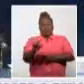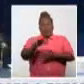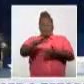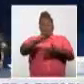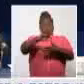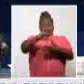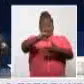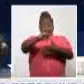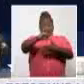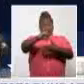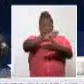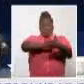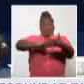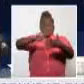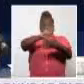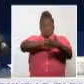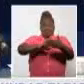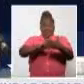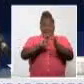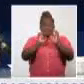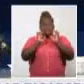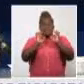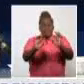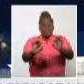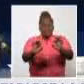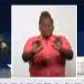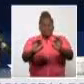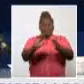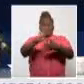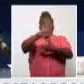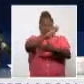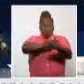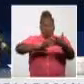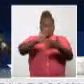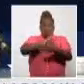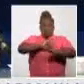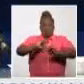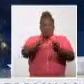In the region of Americas, there are already